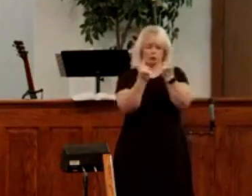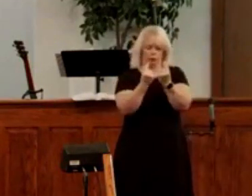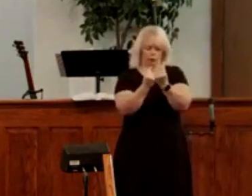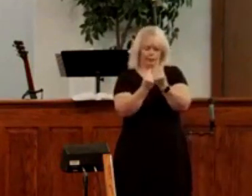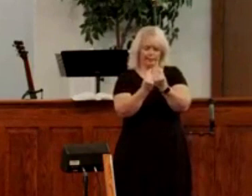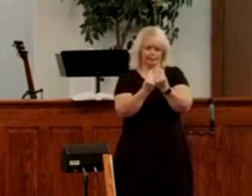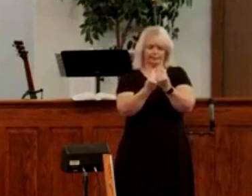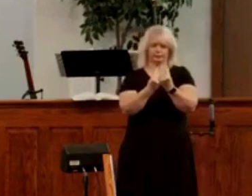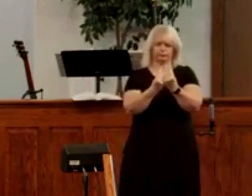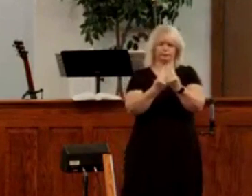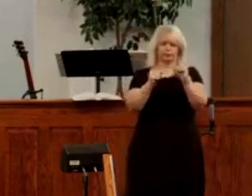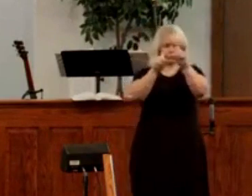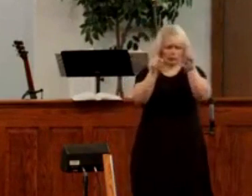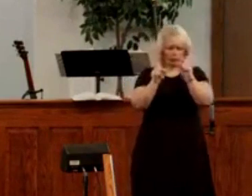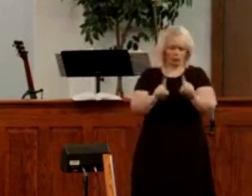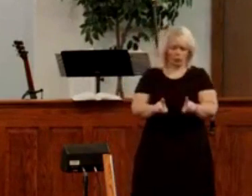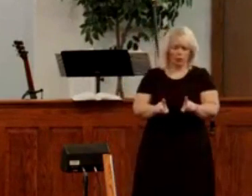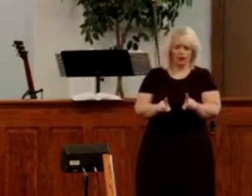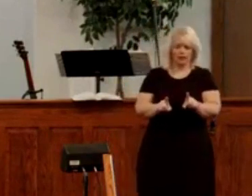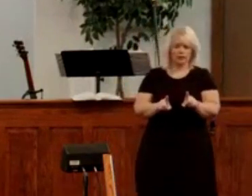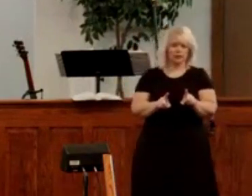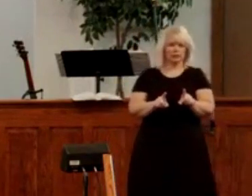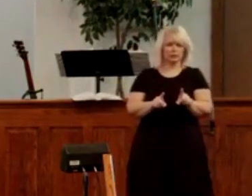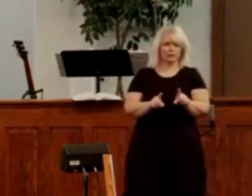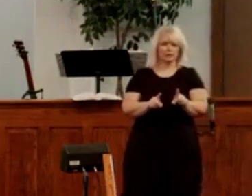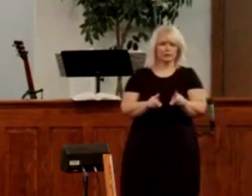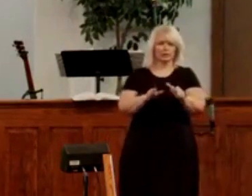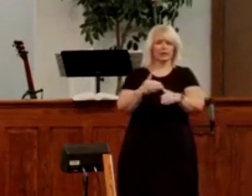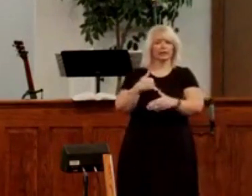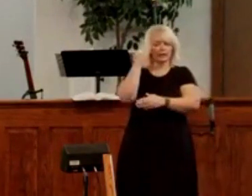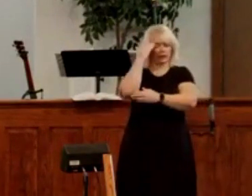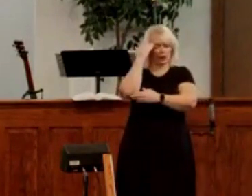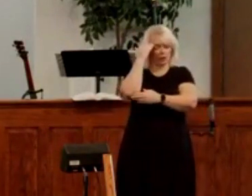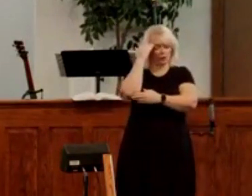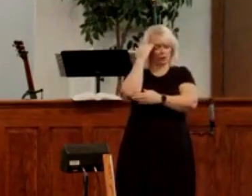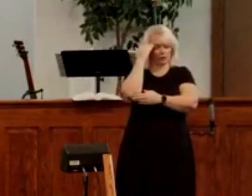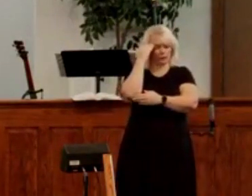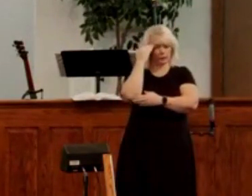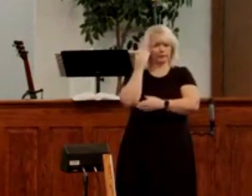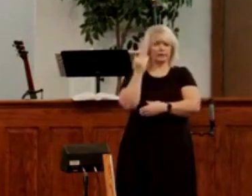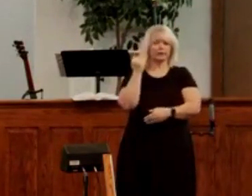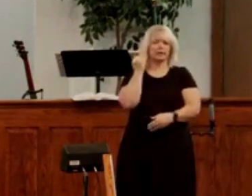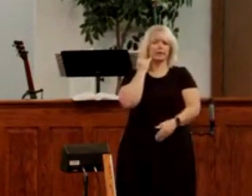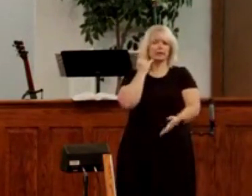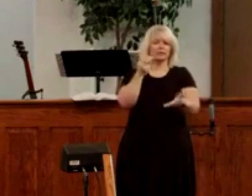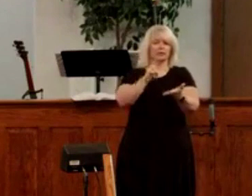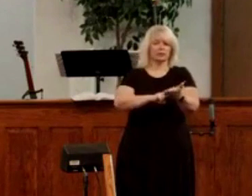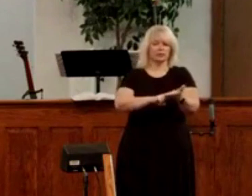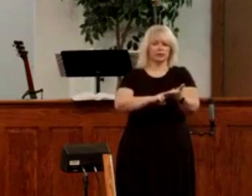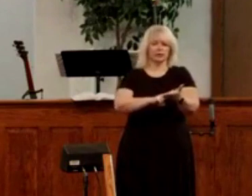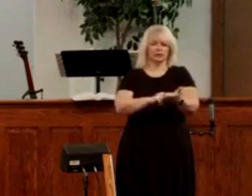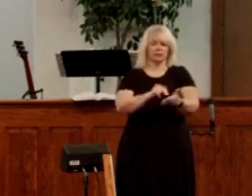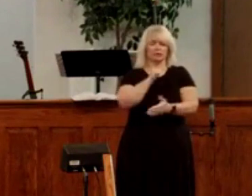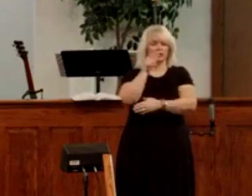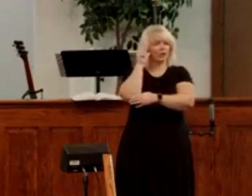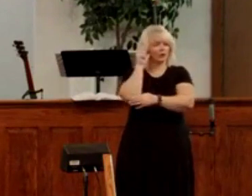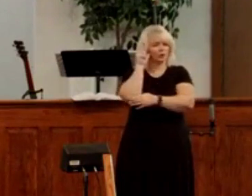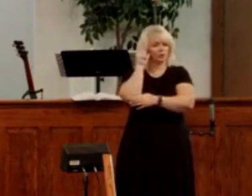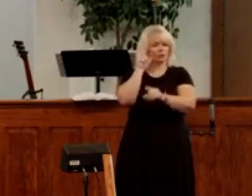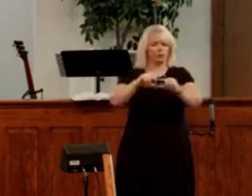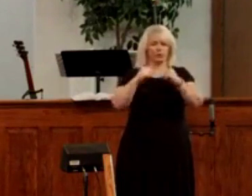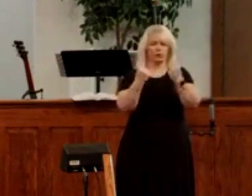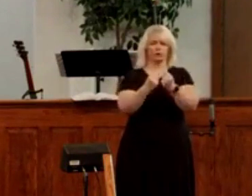online. If you have any questions about either one, want to get signed up, let me know. If you have already signed up but you have not heard from your group leader